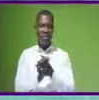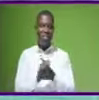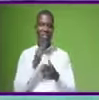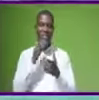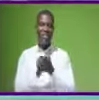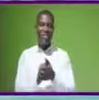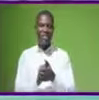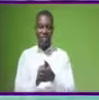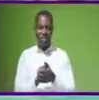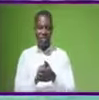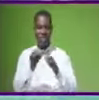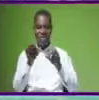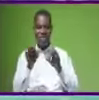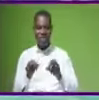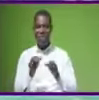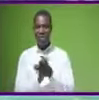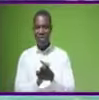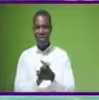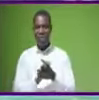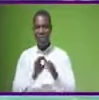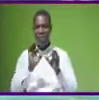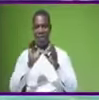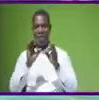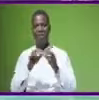sa minim se organization ye de aye